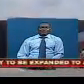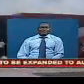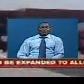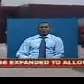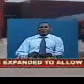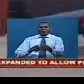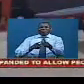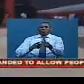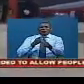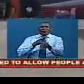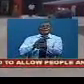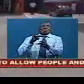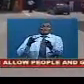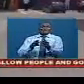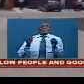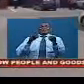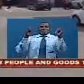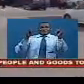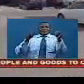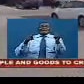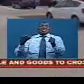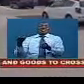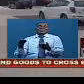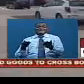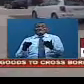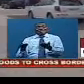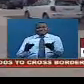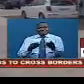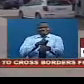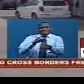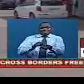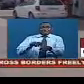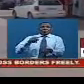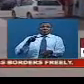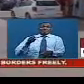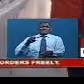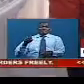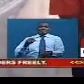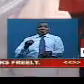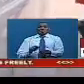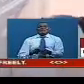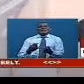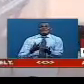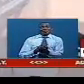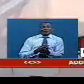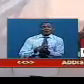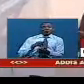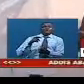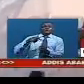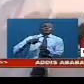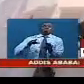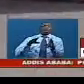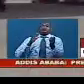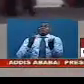The first port of call for the inauguration of the service stations was the Presec area station. The Ghana Oil Company